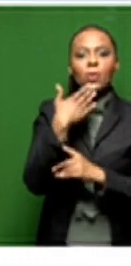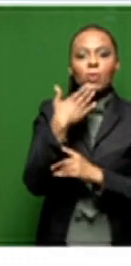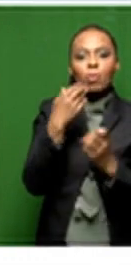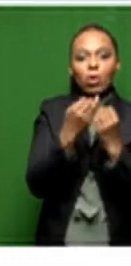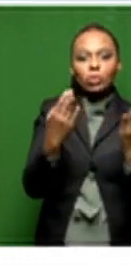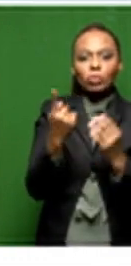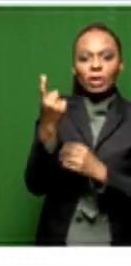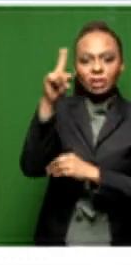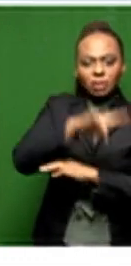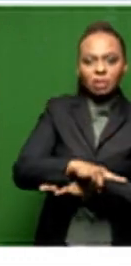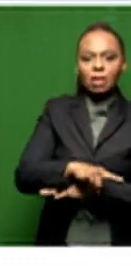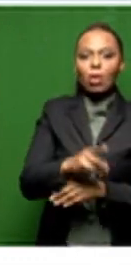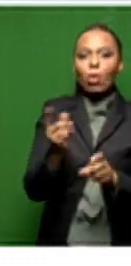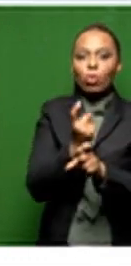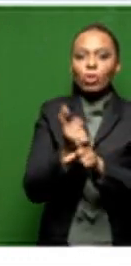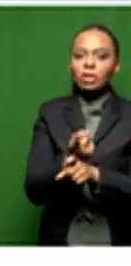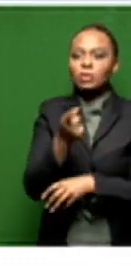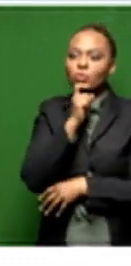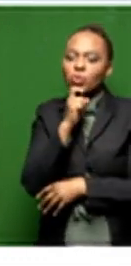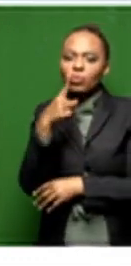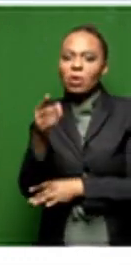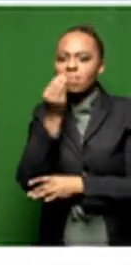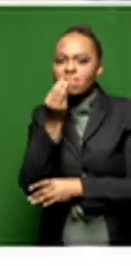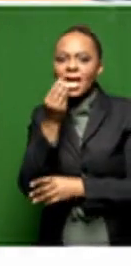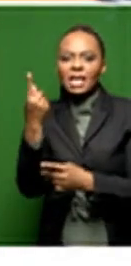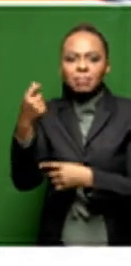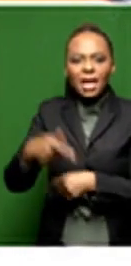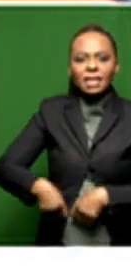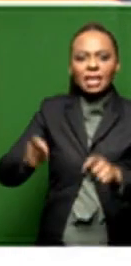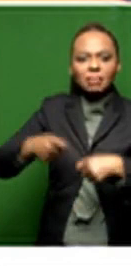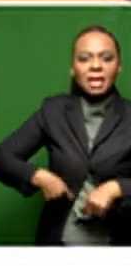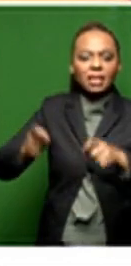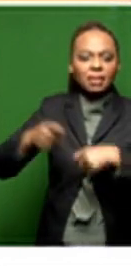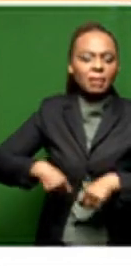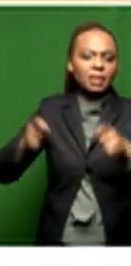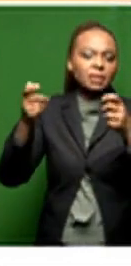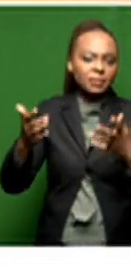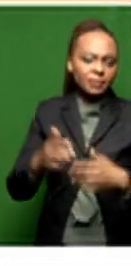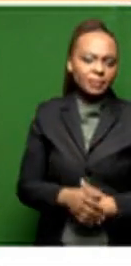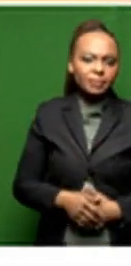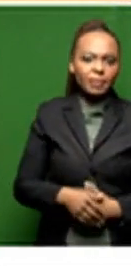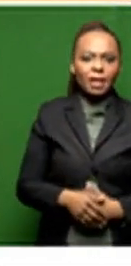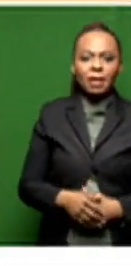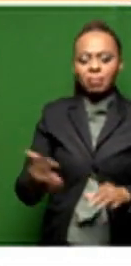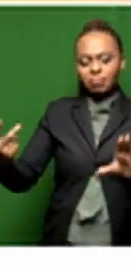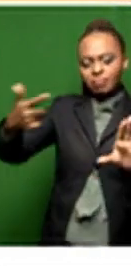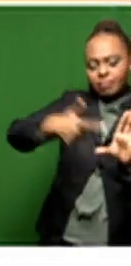1/3 of their budget in fuel expenses. So does it work in sync with the petrol pump